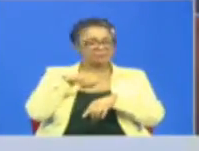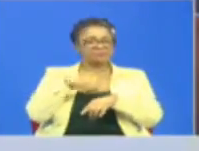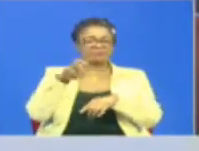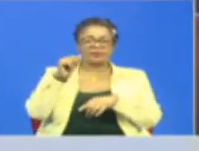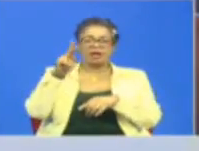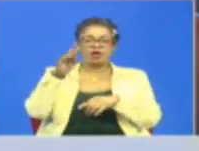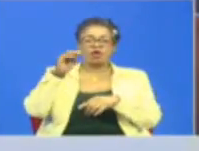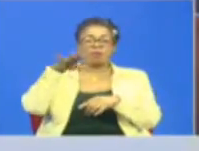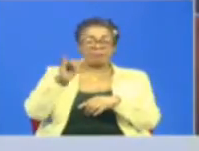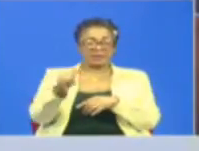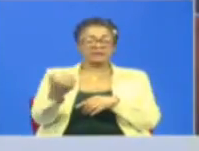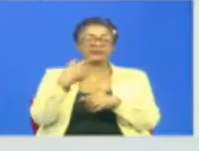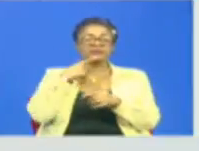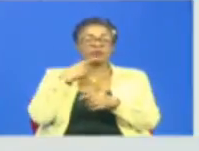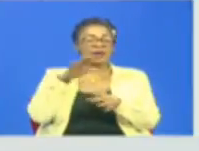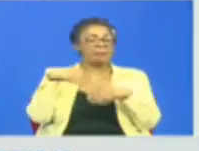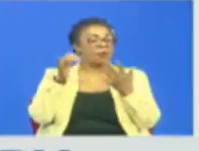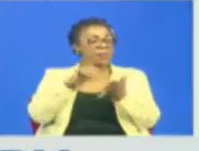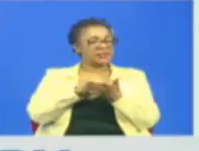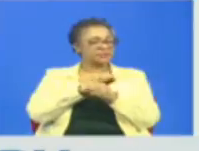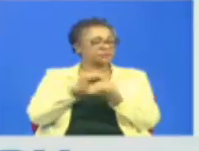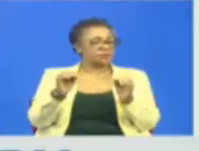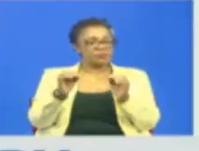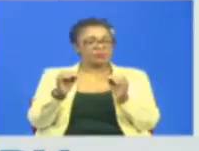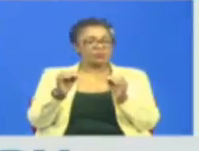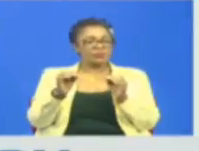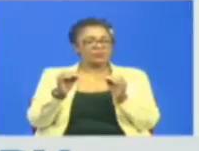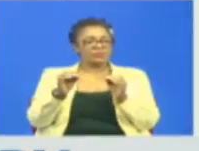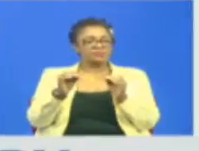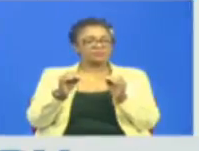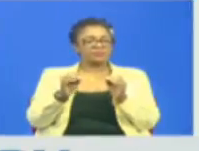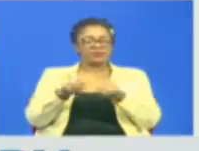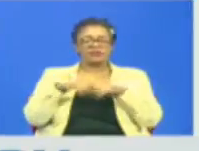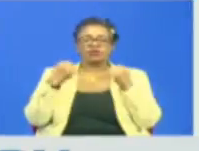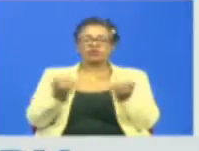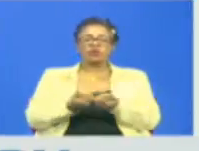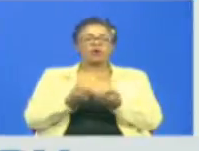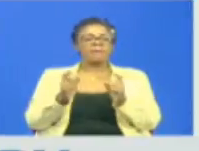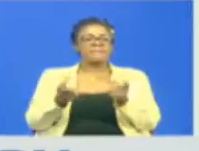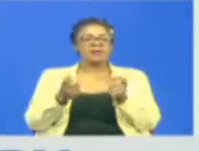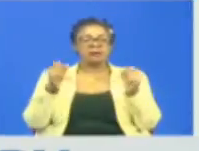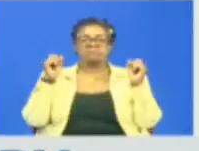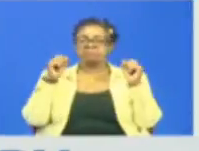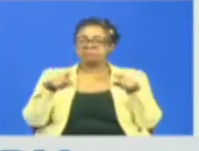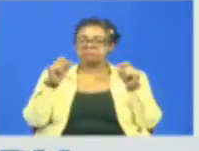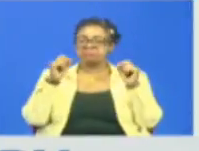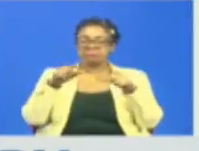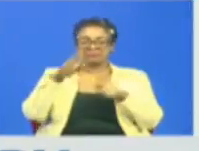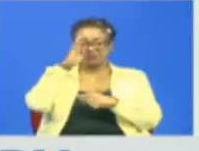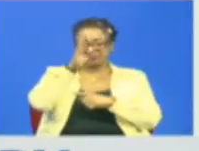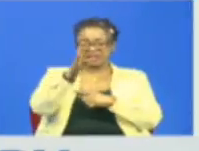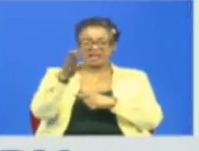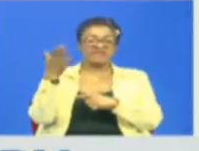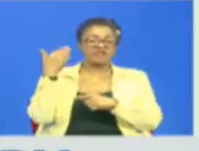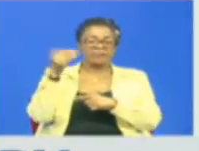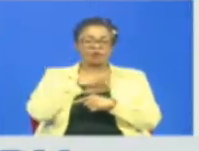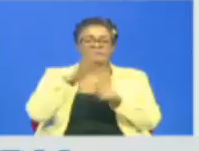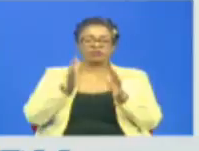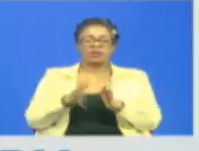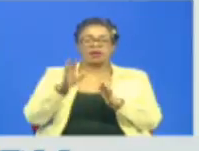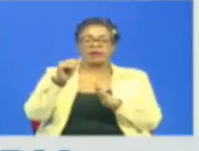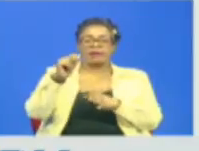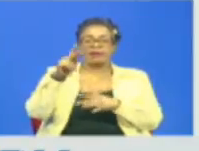stirring up the waters. In a social media post early on Sunday, former IBC Commissioner Roselyn